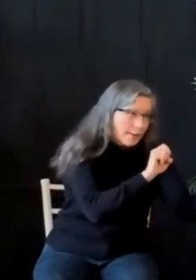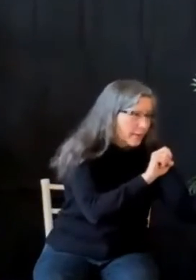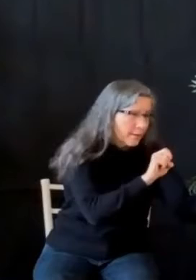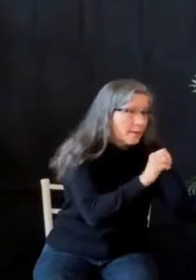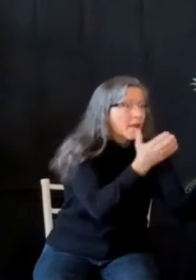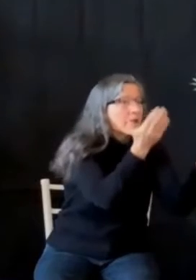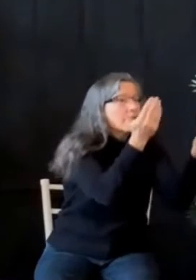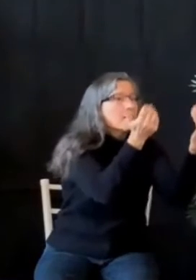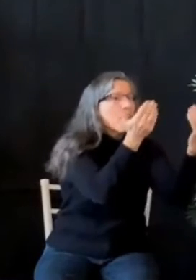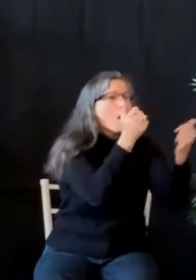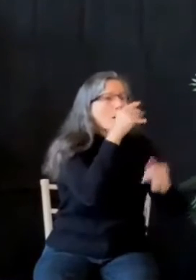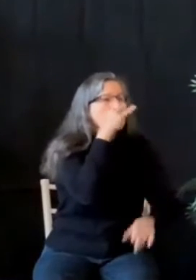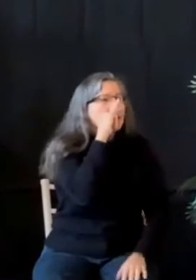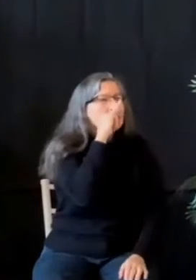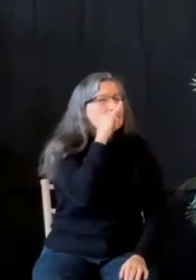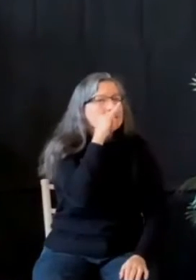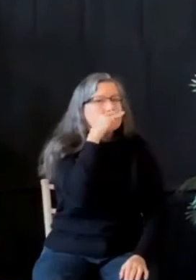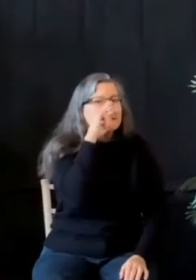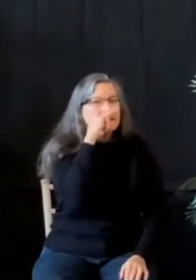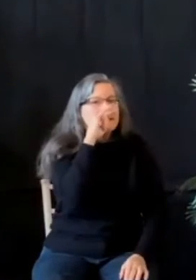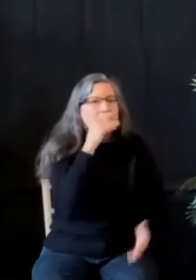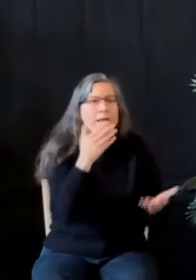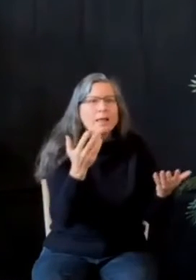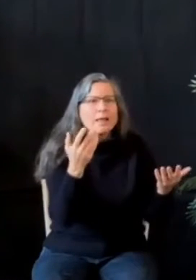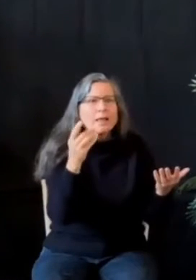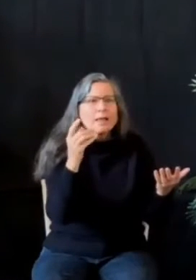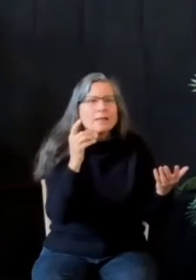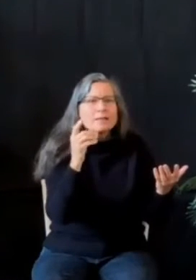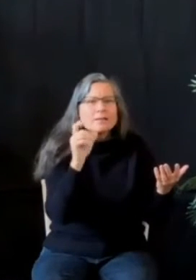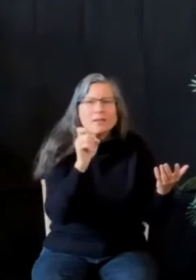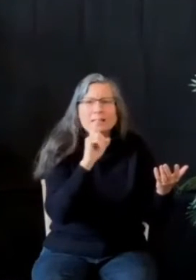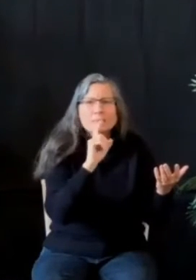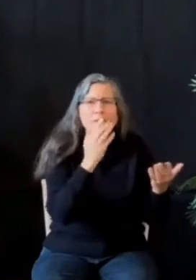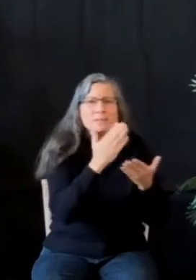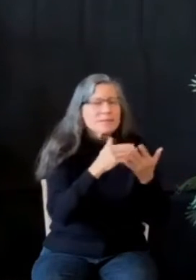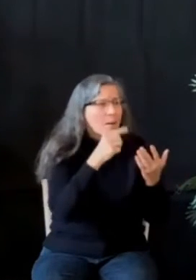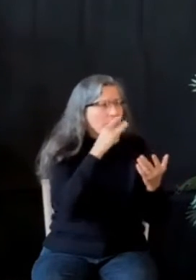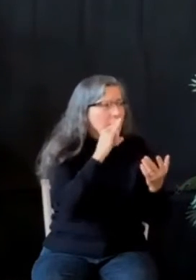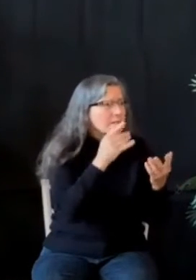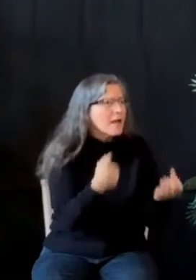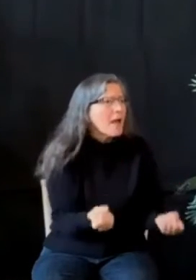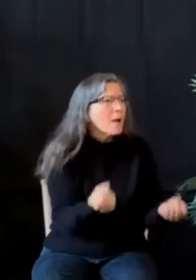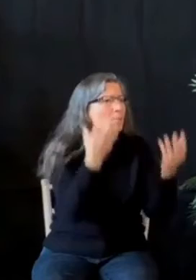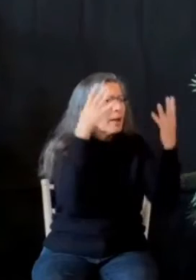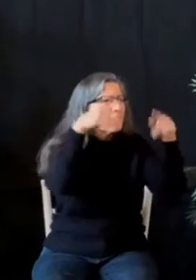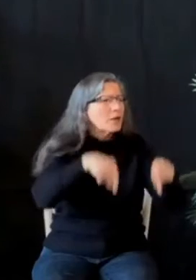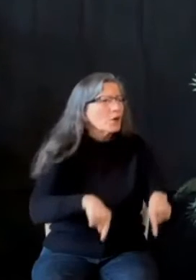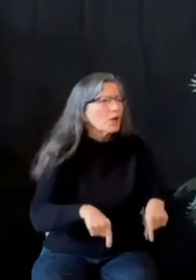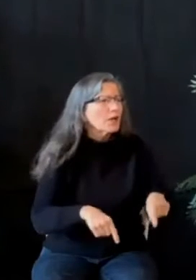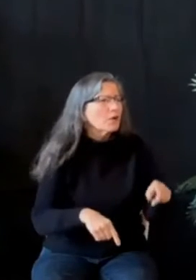Come on. Come on, come on, come on, come on. Got to be some kids here. How many are here? Just one?